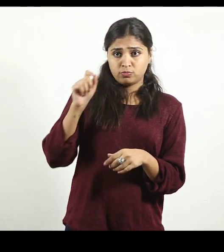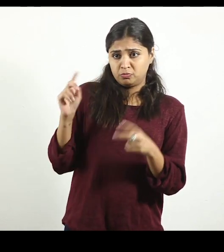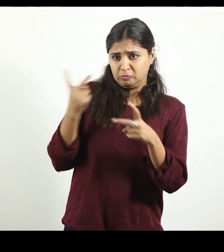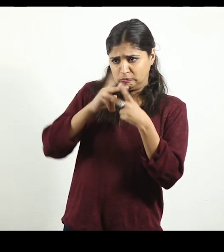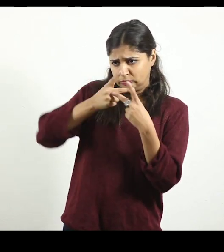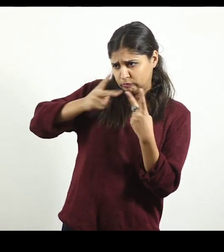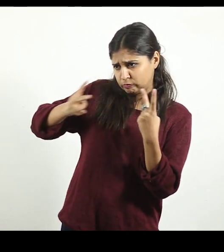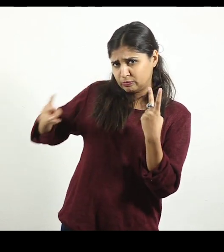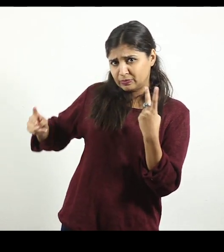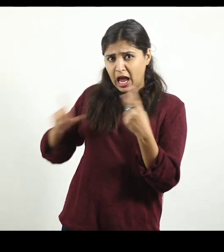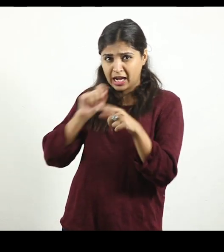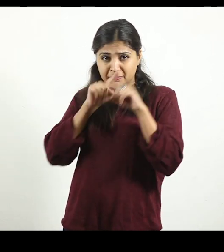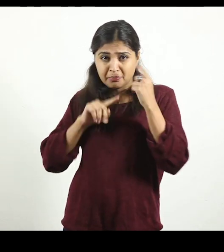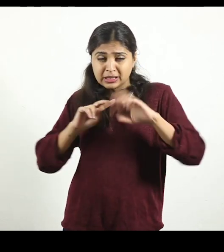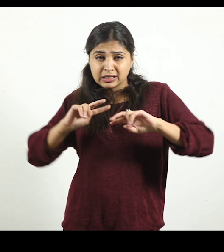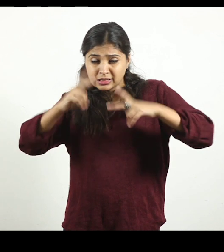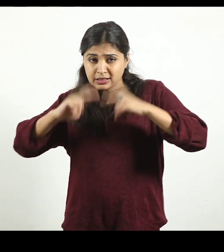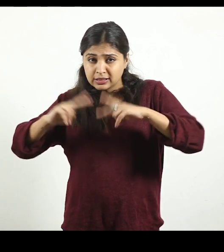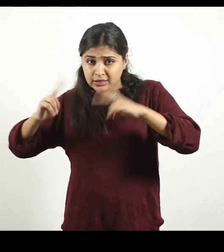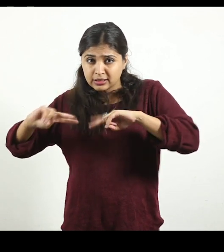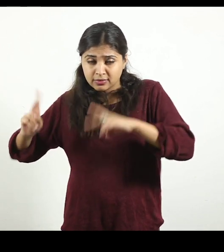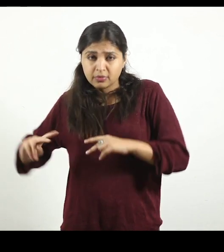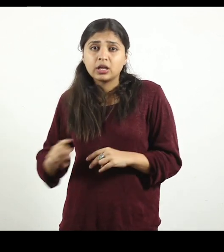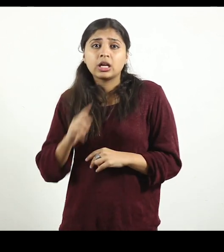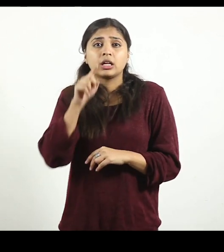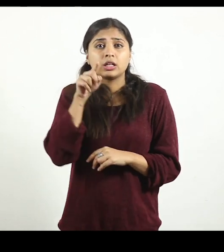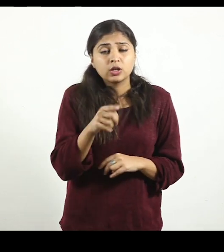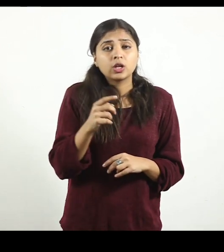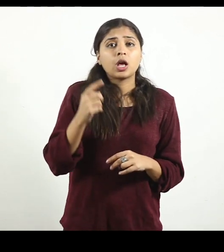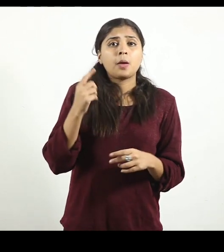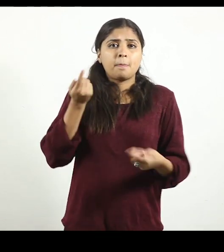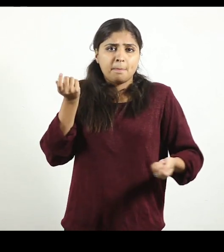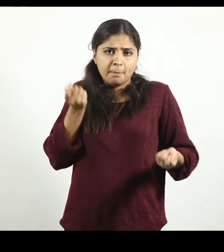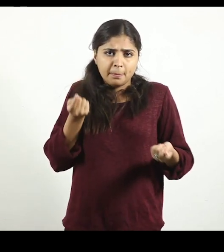on suitable course of action or response.